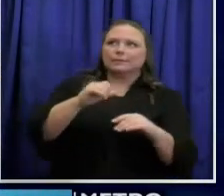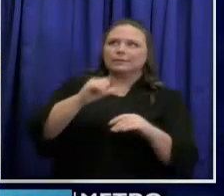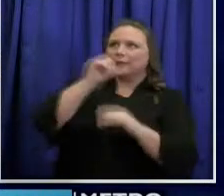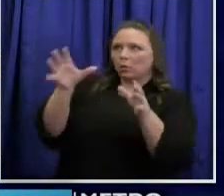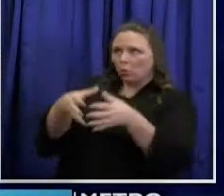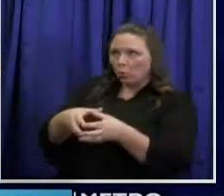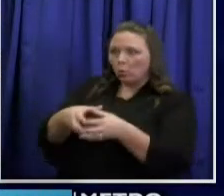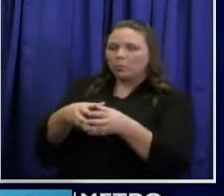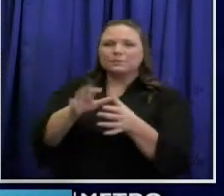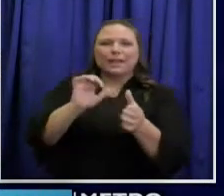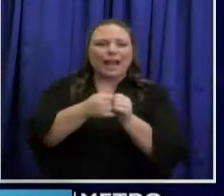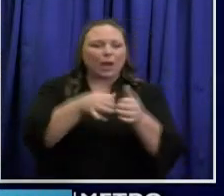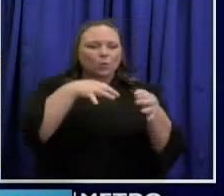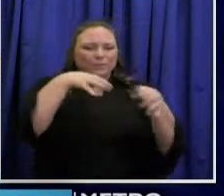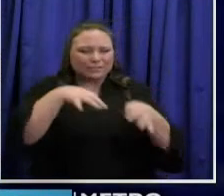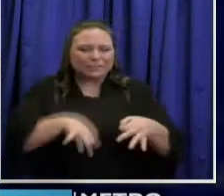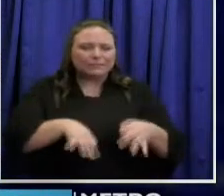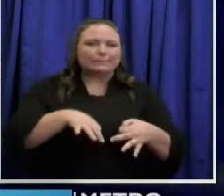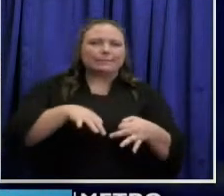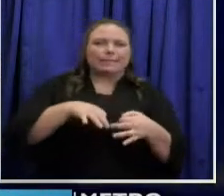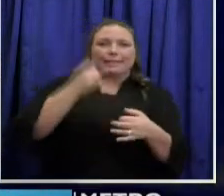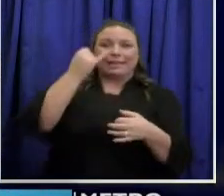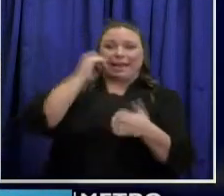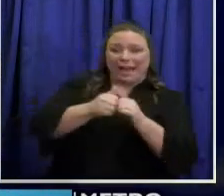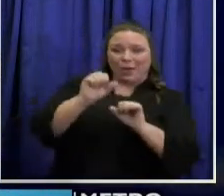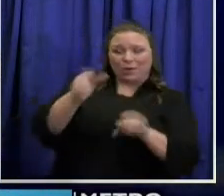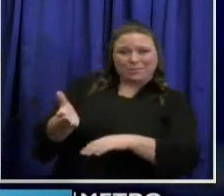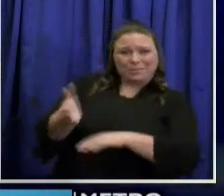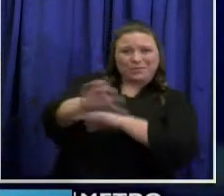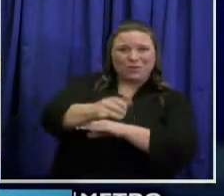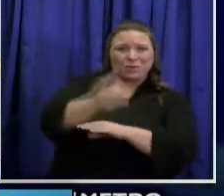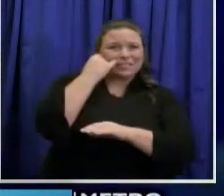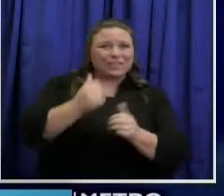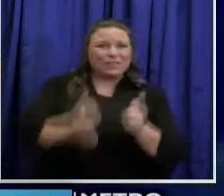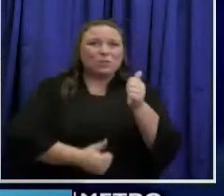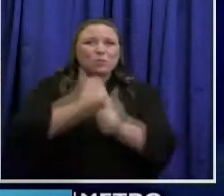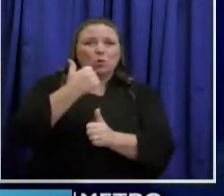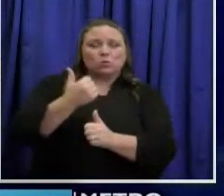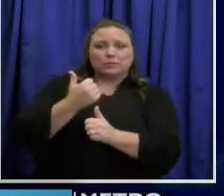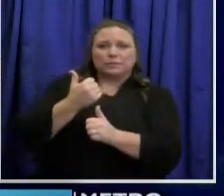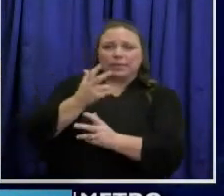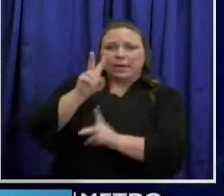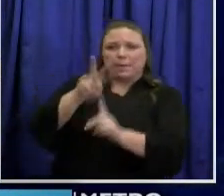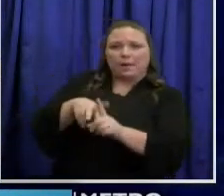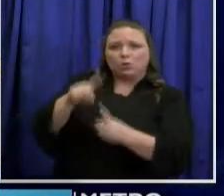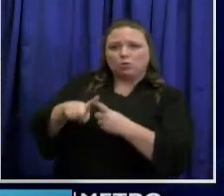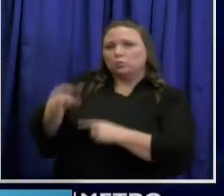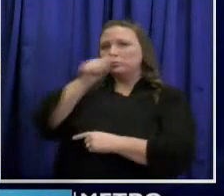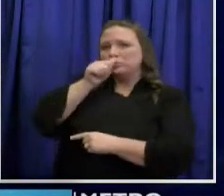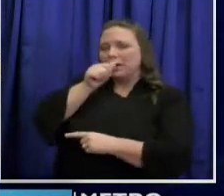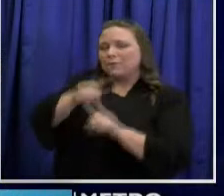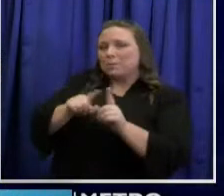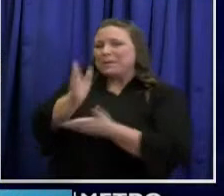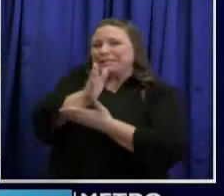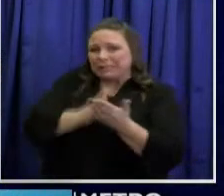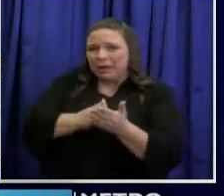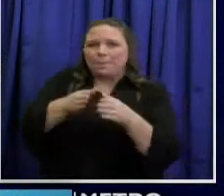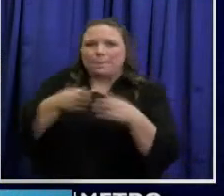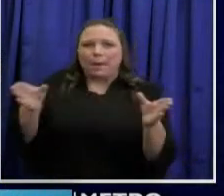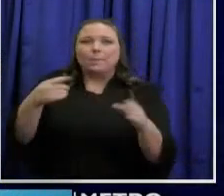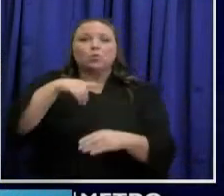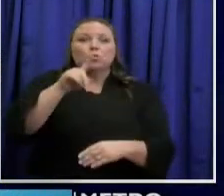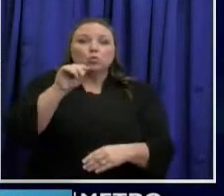how exactly is that going to be enforced if it sounds like this mostly applies to private, but then maybe some public? And do we have